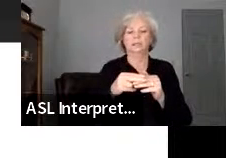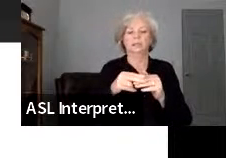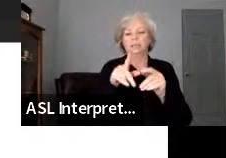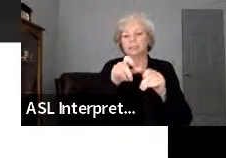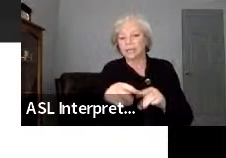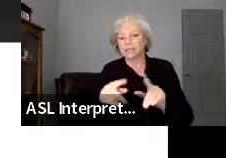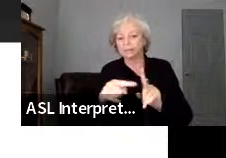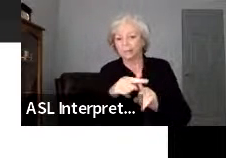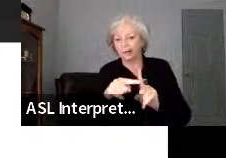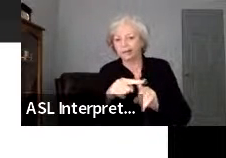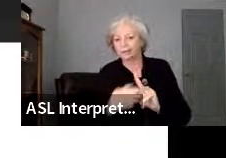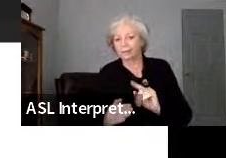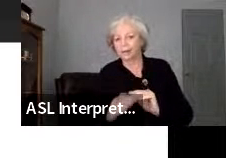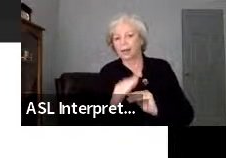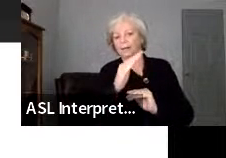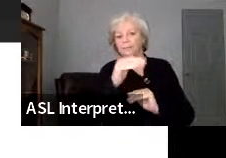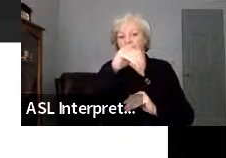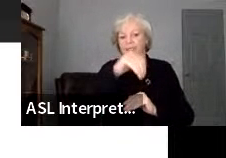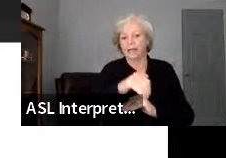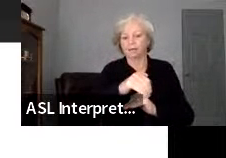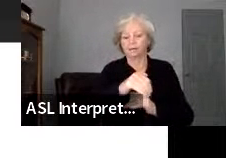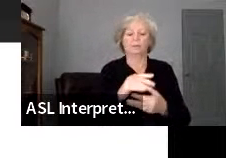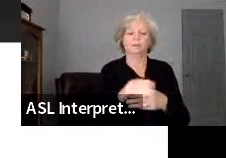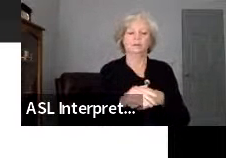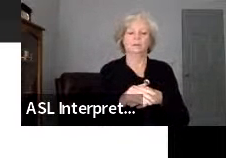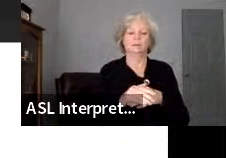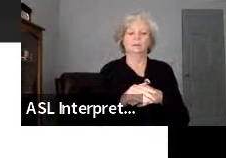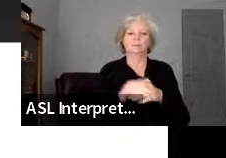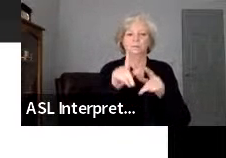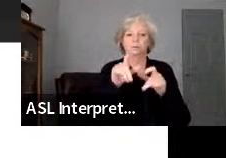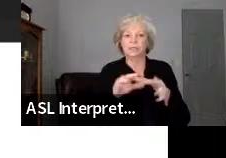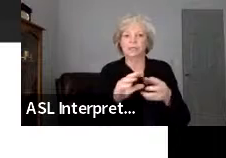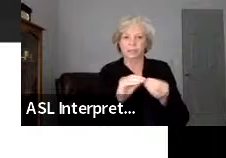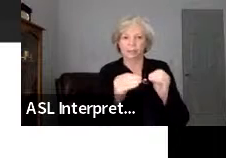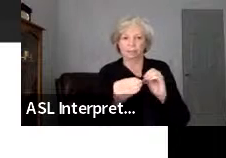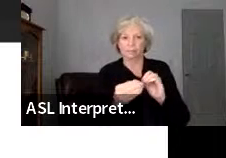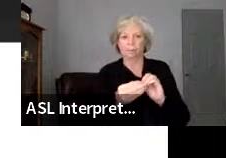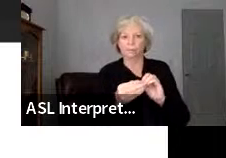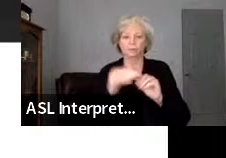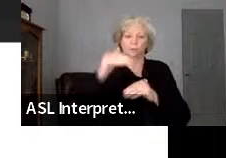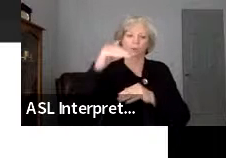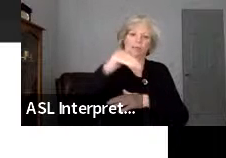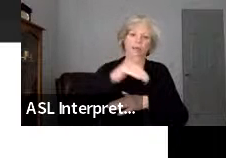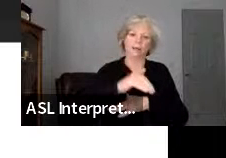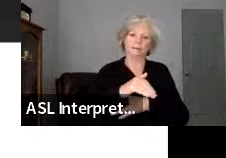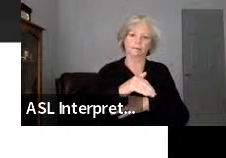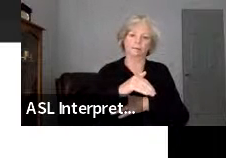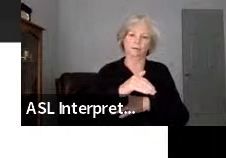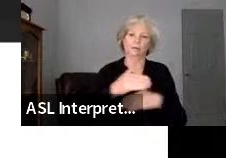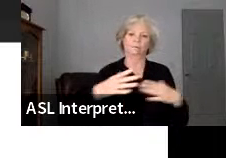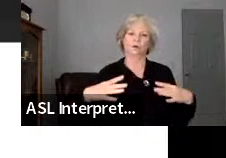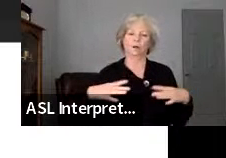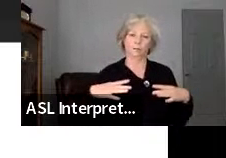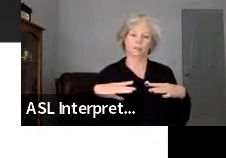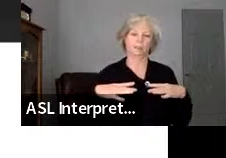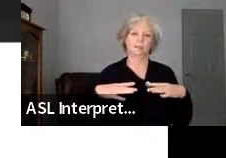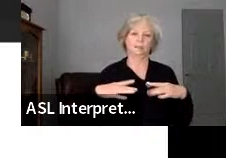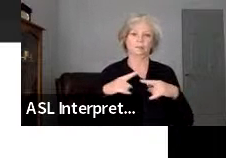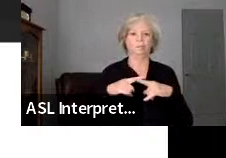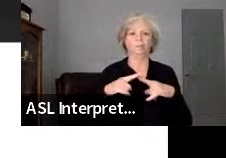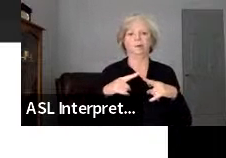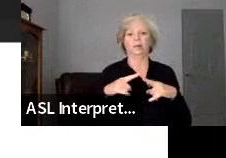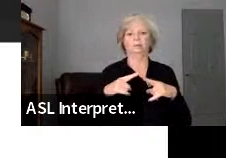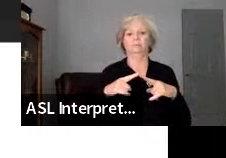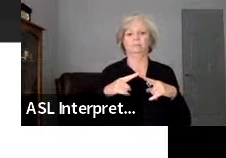again. What happened was testing numbers went down over the Thanksgiving holiday, and they've really recovered. We're back to getting a